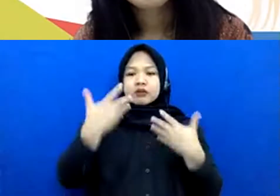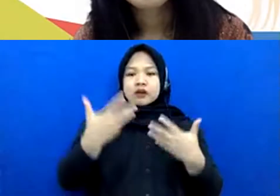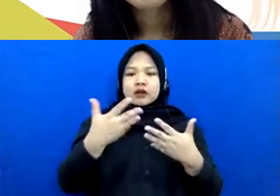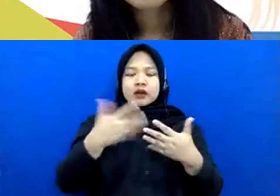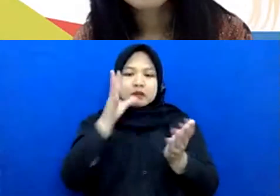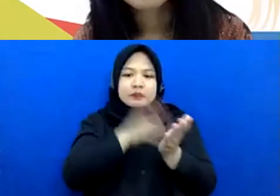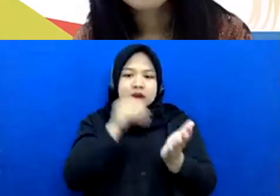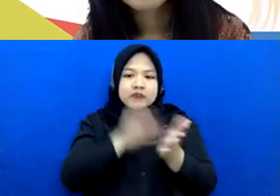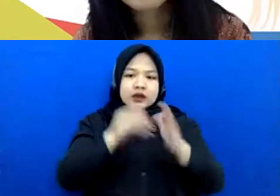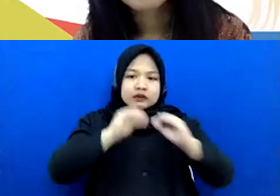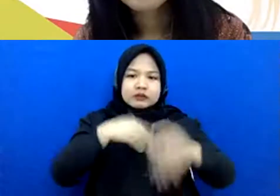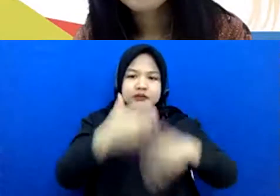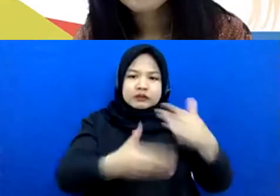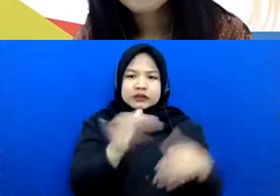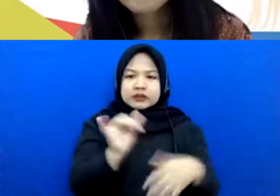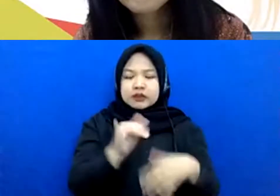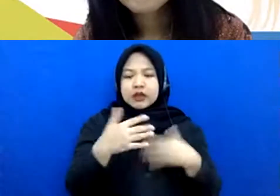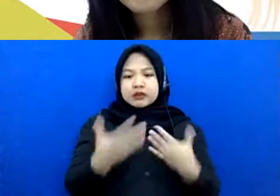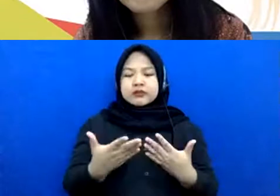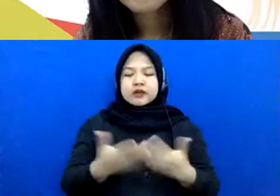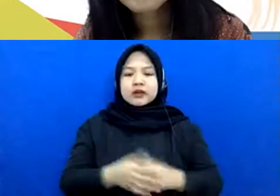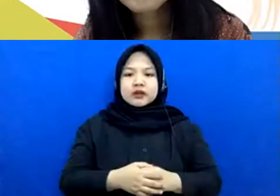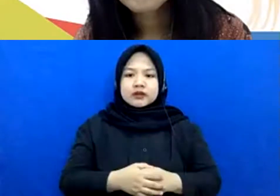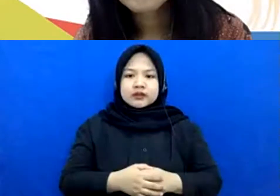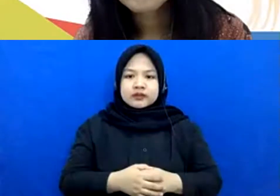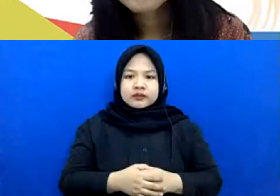is what they can share in